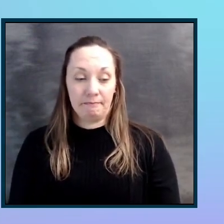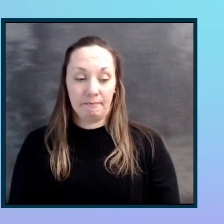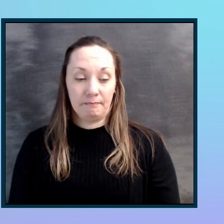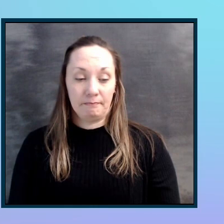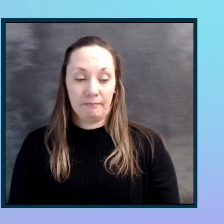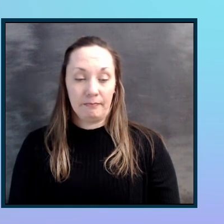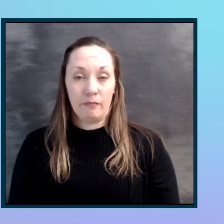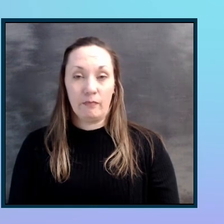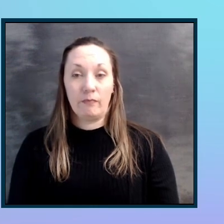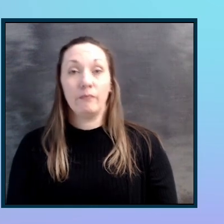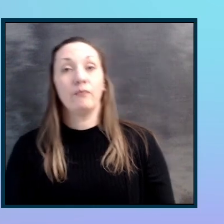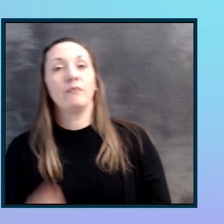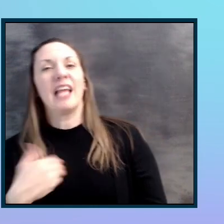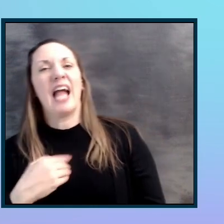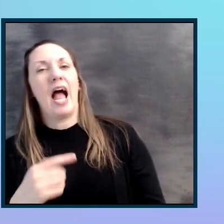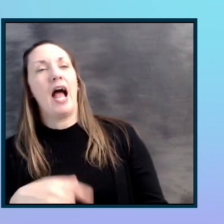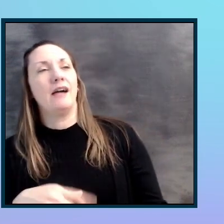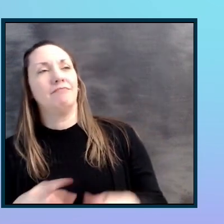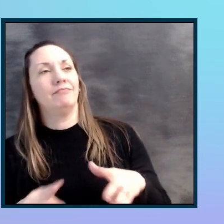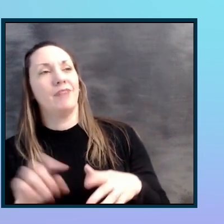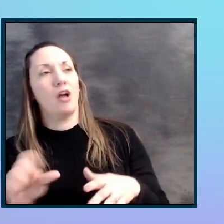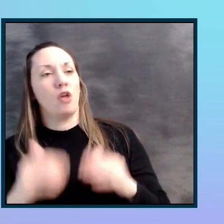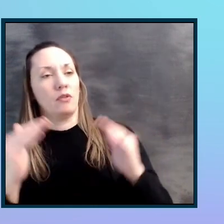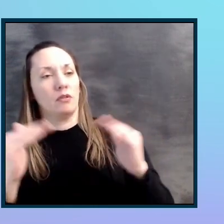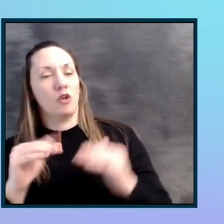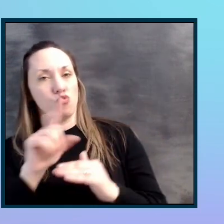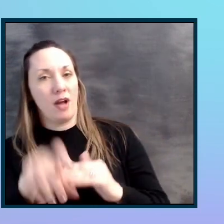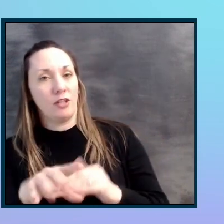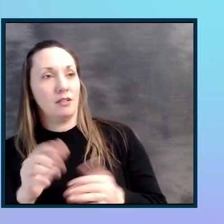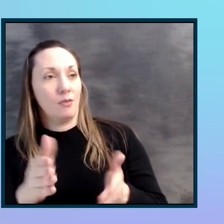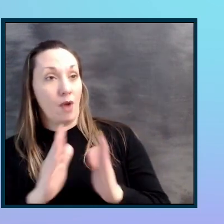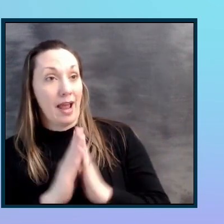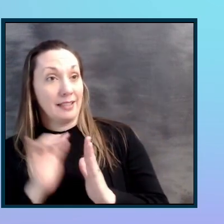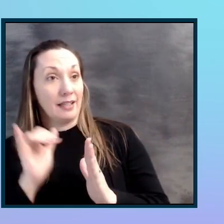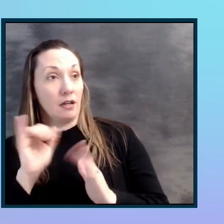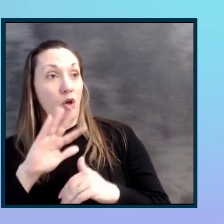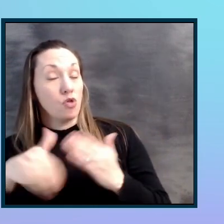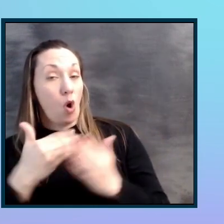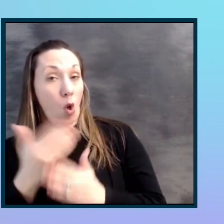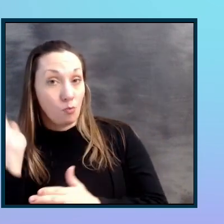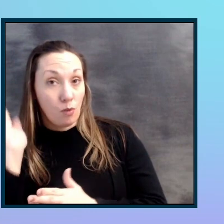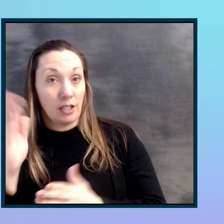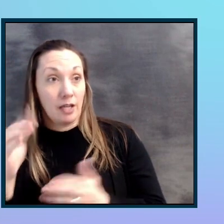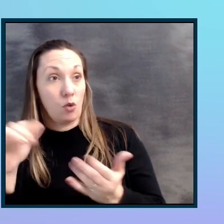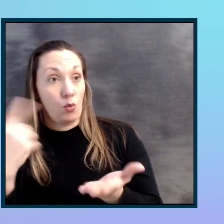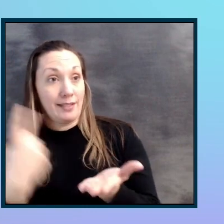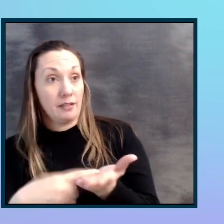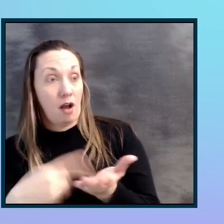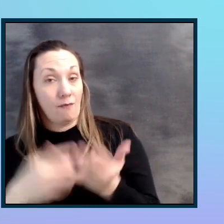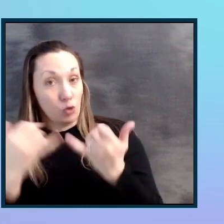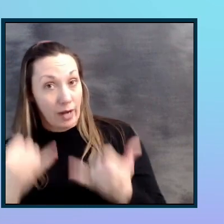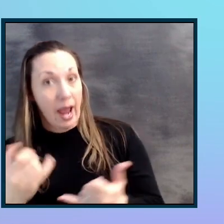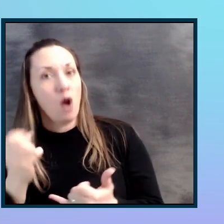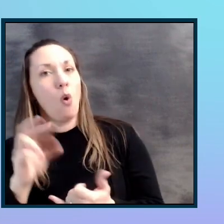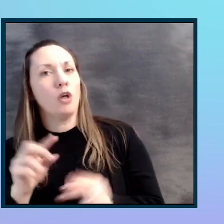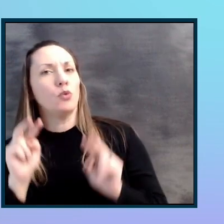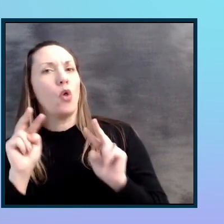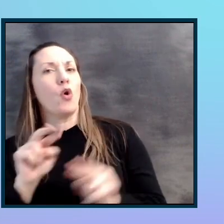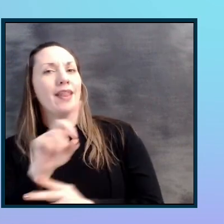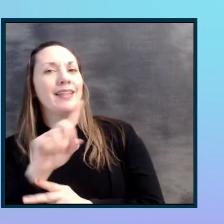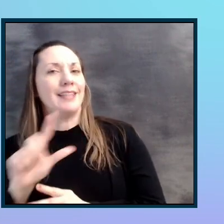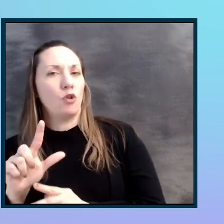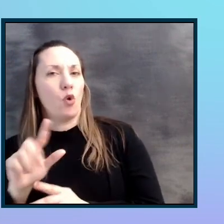is rhyming games, which I guess when you think about it, it's a cat in a hat. So it's a rhyming game. That makes sense once you see the word